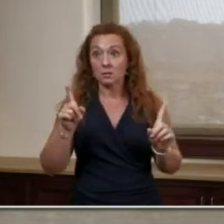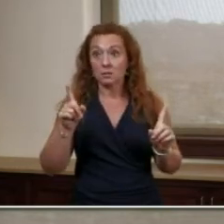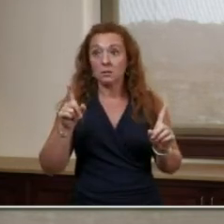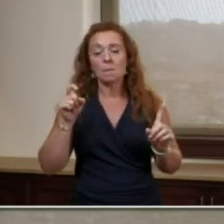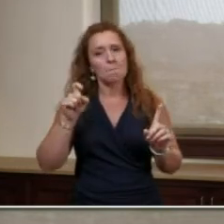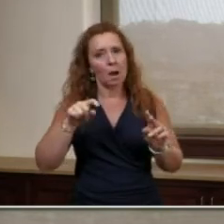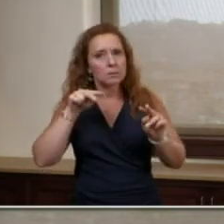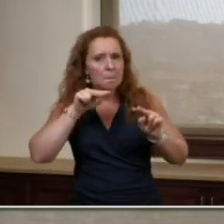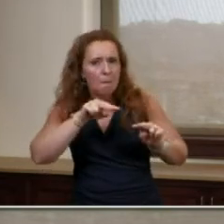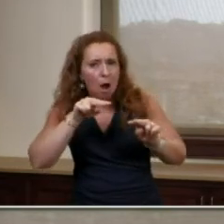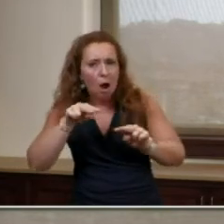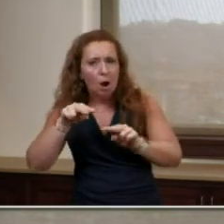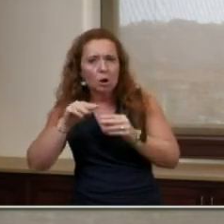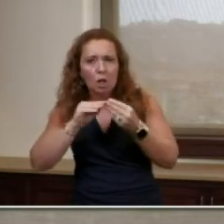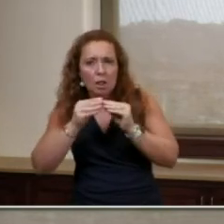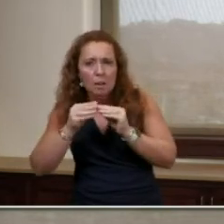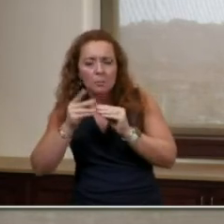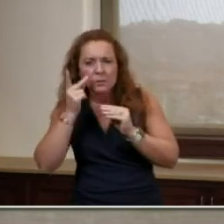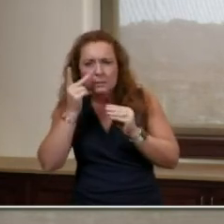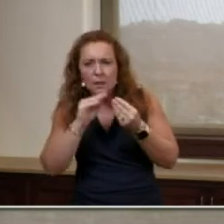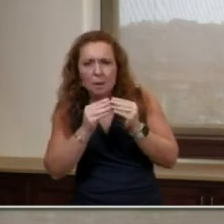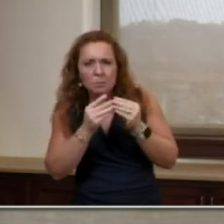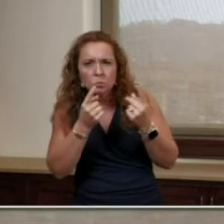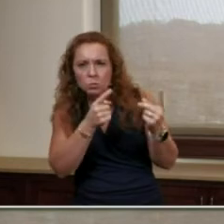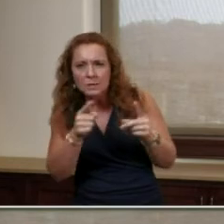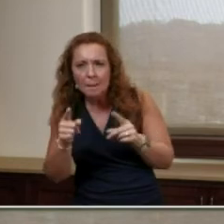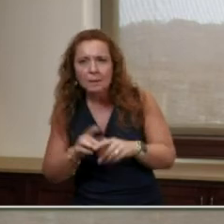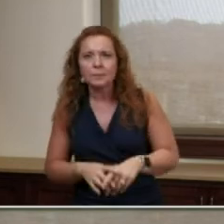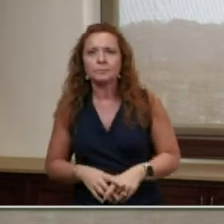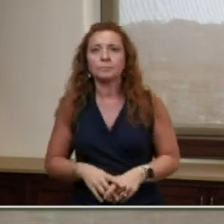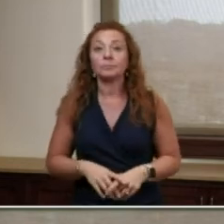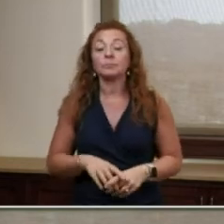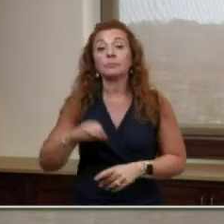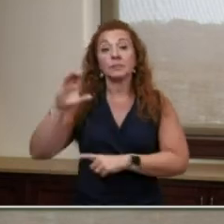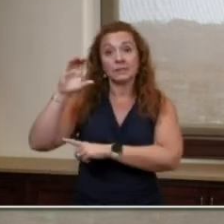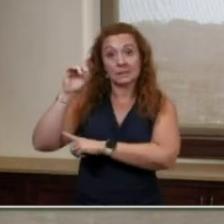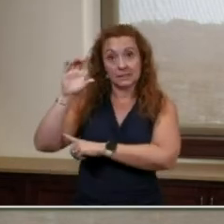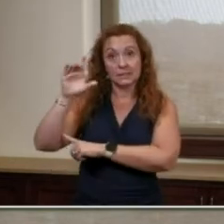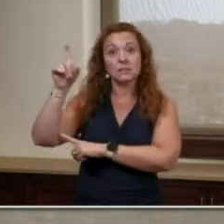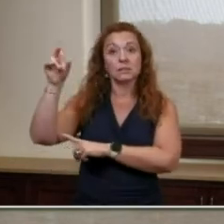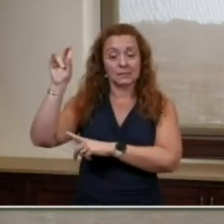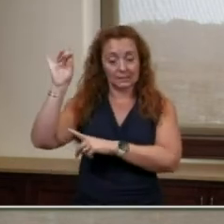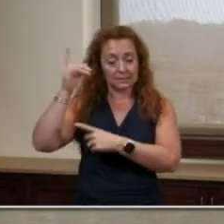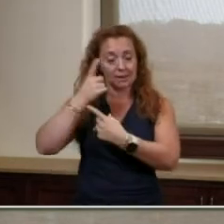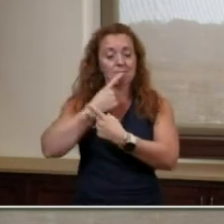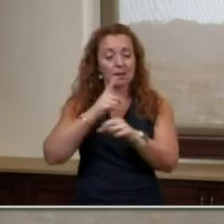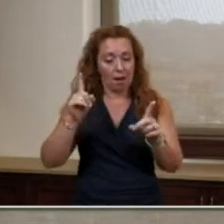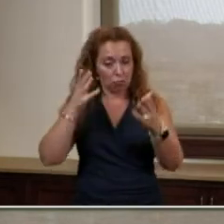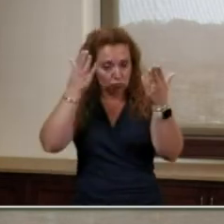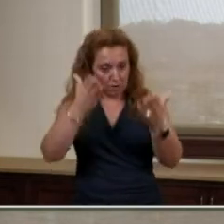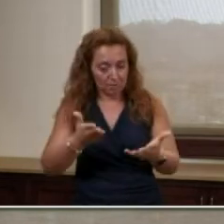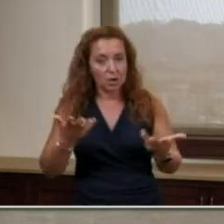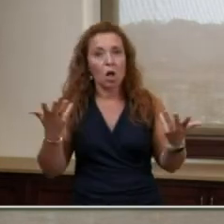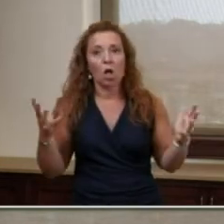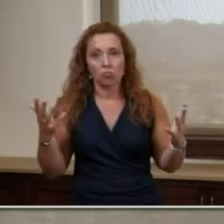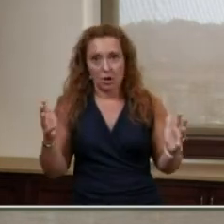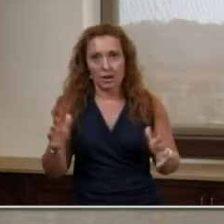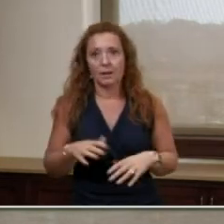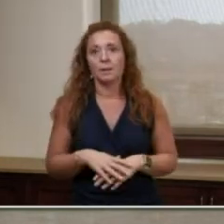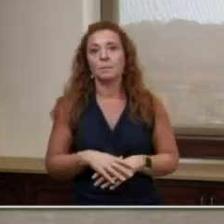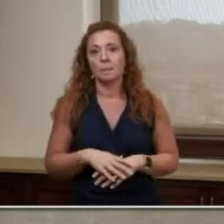closely monitor to see where those numbers go. The CDC has come out with their recommendations,